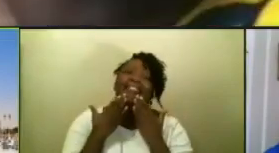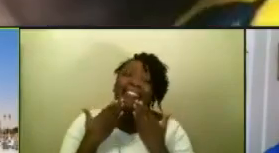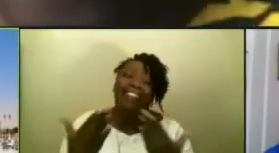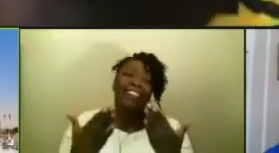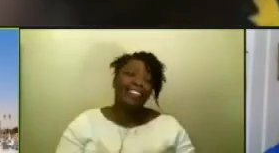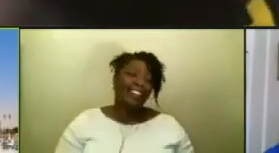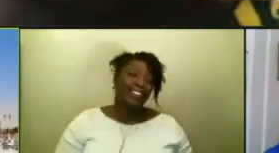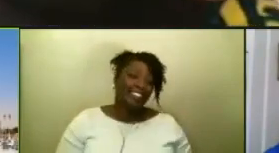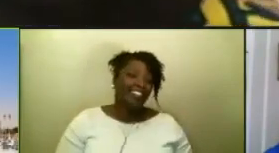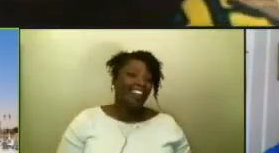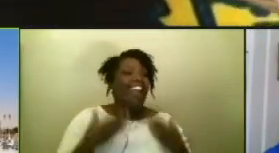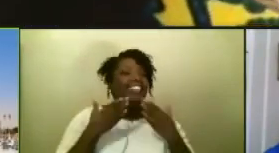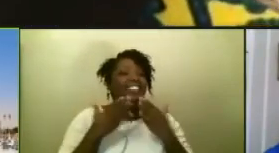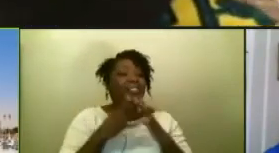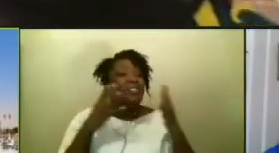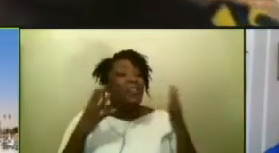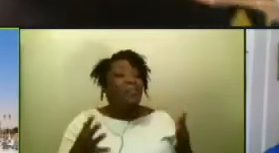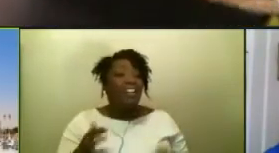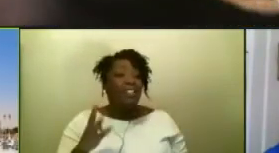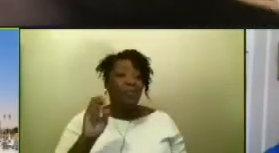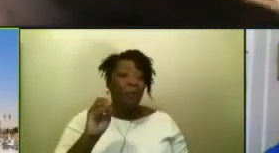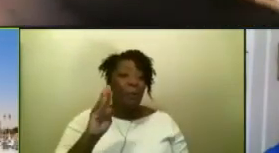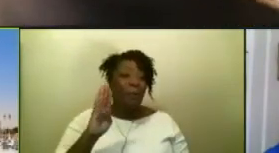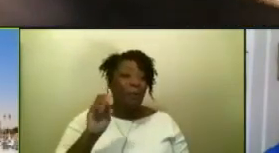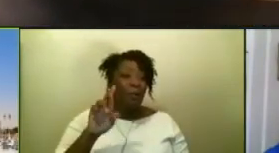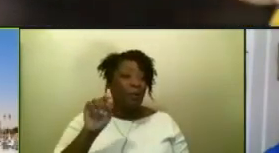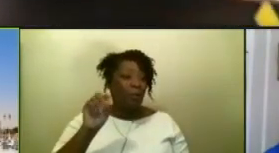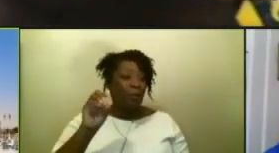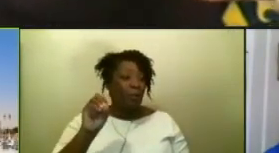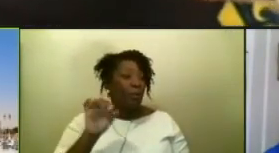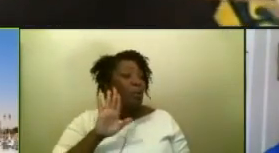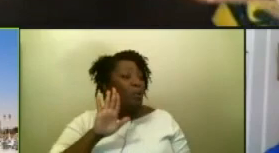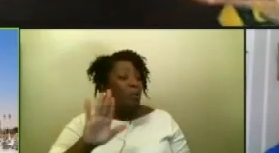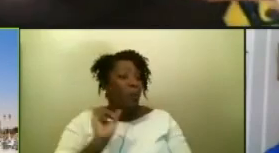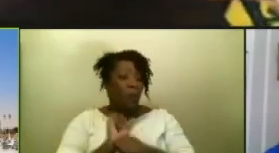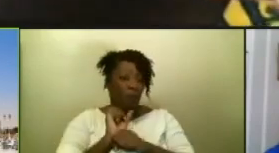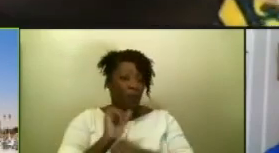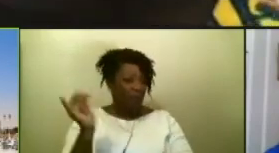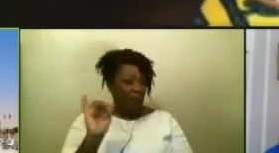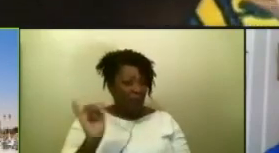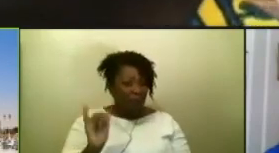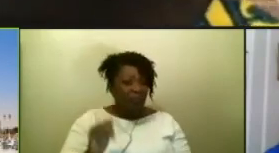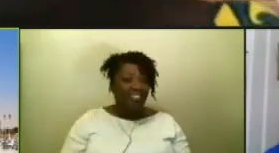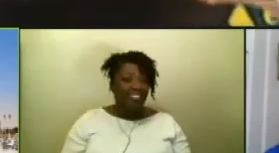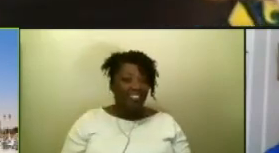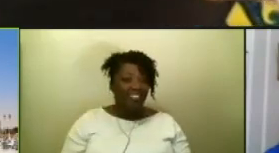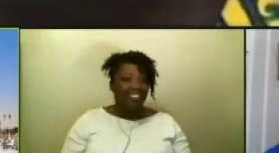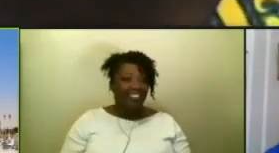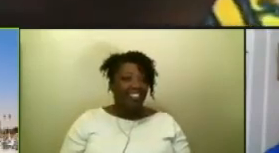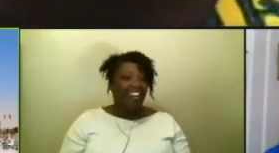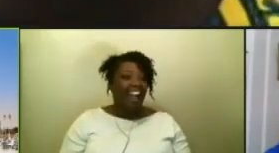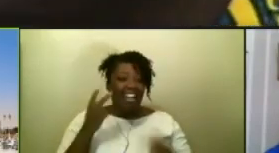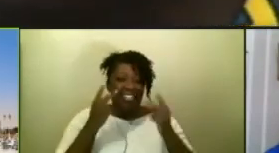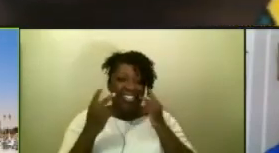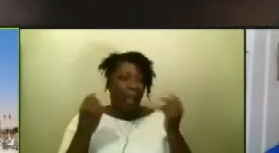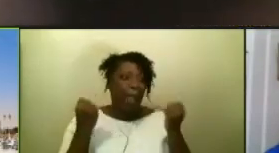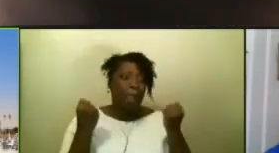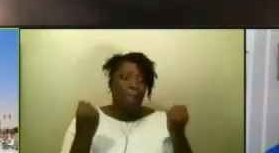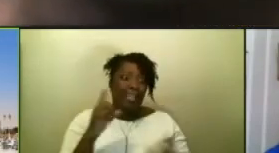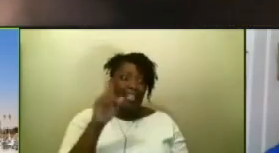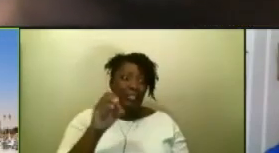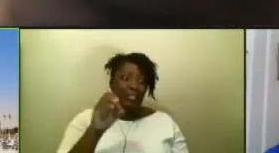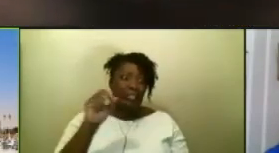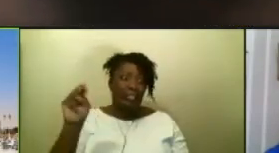Thank you. Thank you very much, Roberto, for all the work that you all will also do, because I know I sit in so many Zoom calls with you when it comes